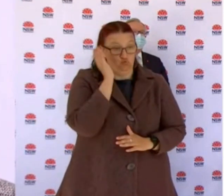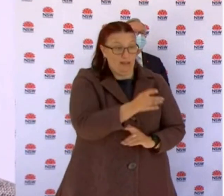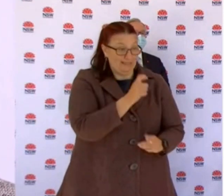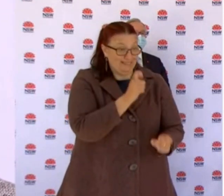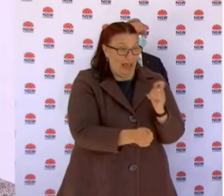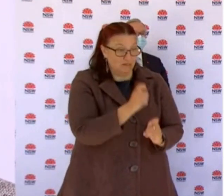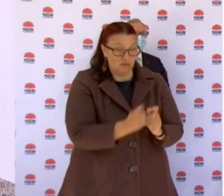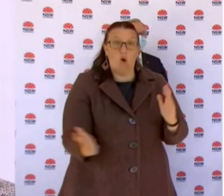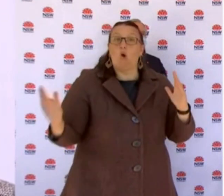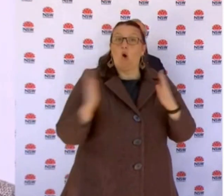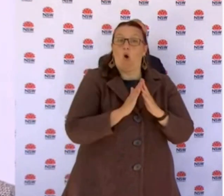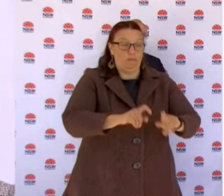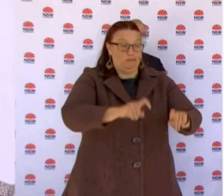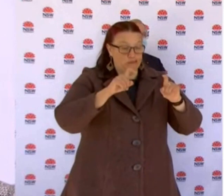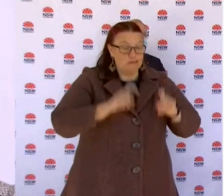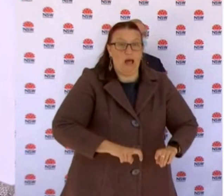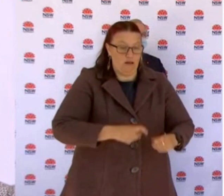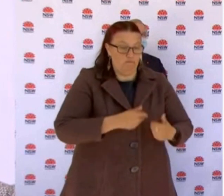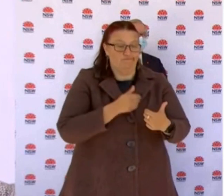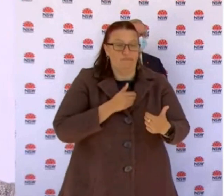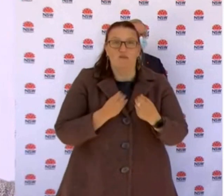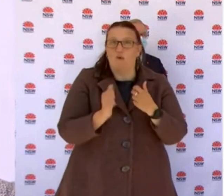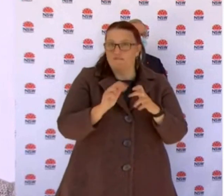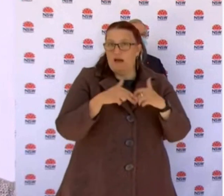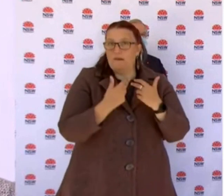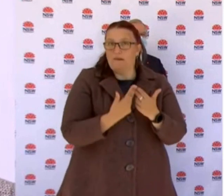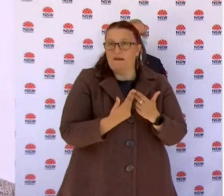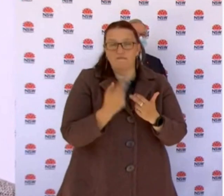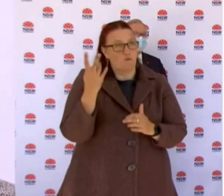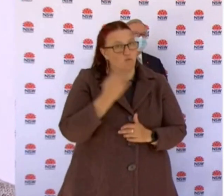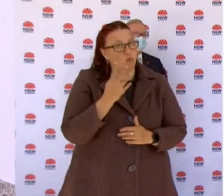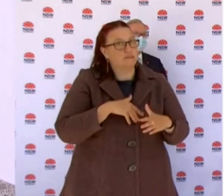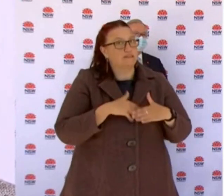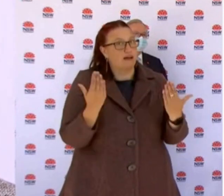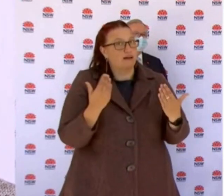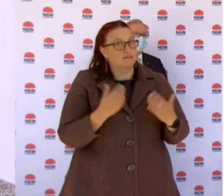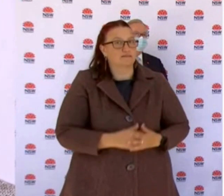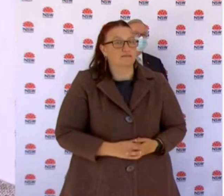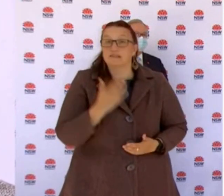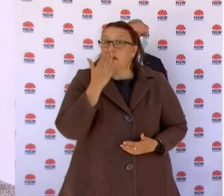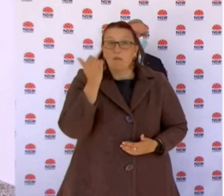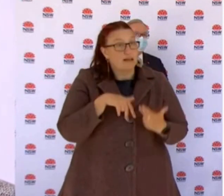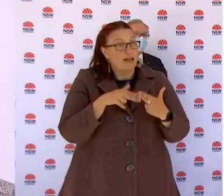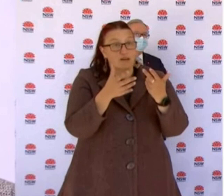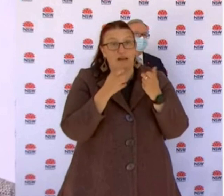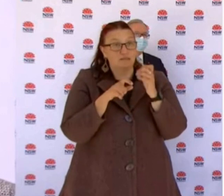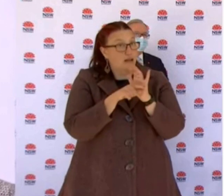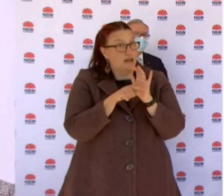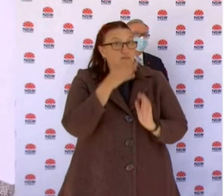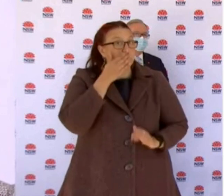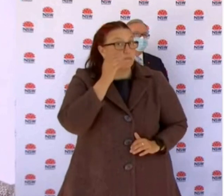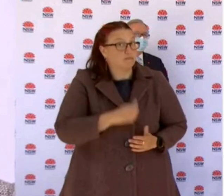days, regardless if they receive a negative result. Anyone who worked at the construction site